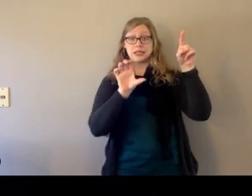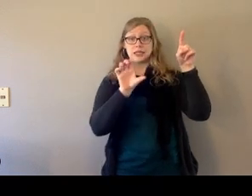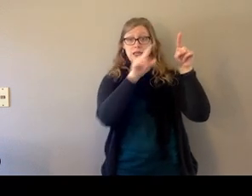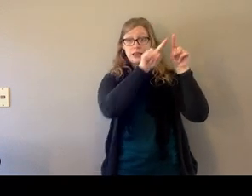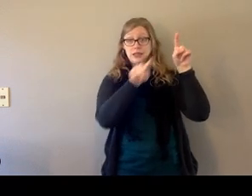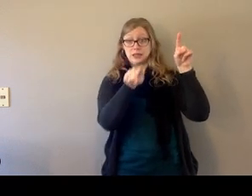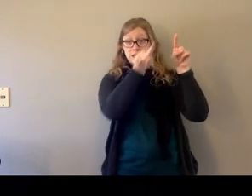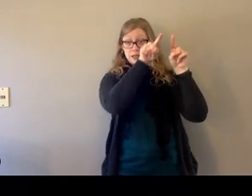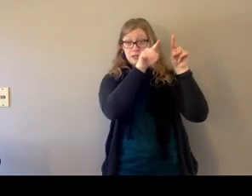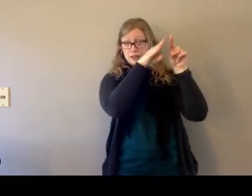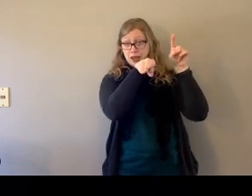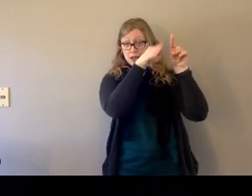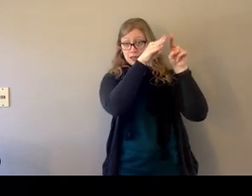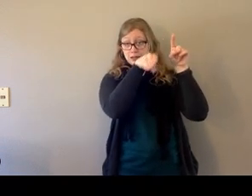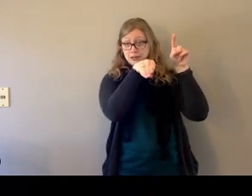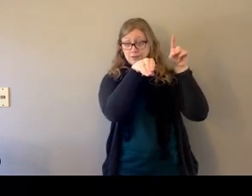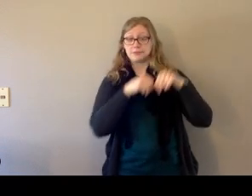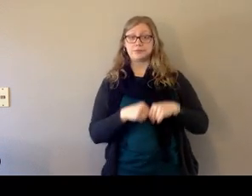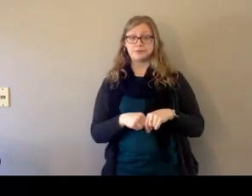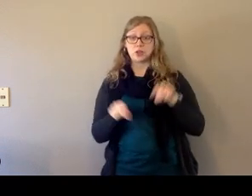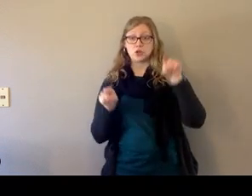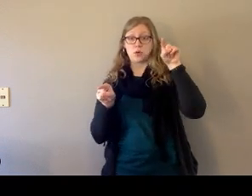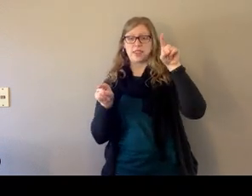congruent to side DC.